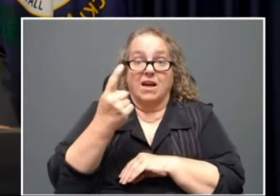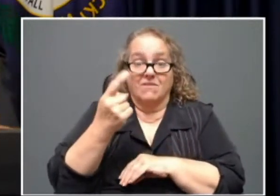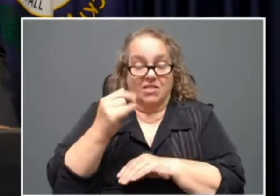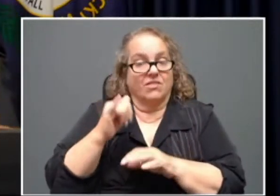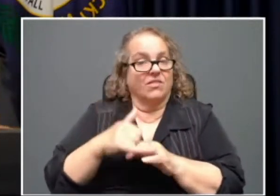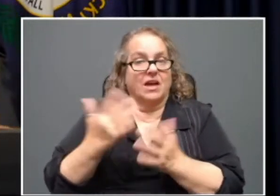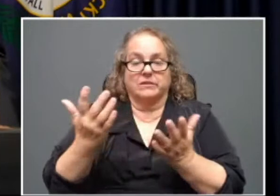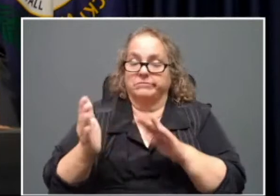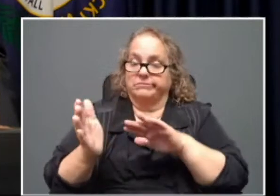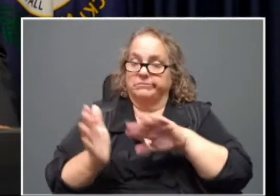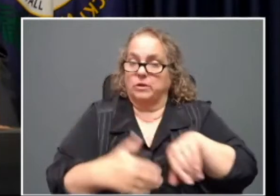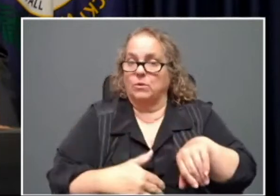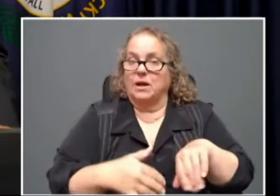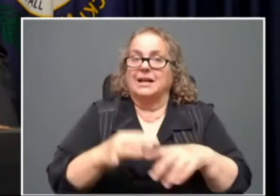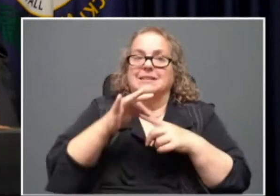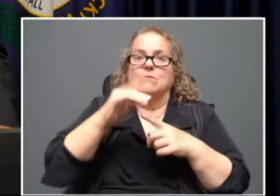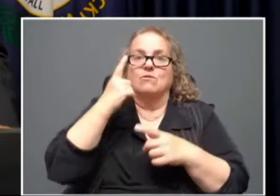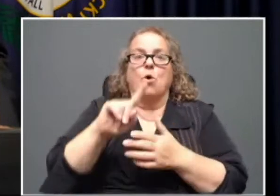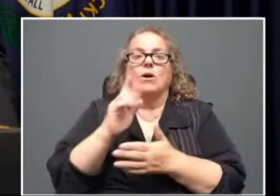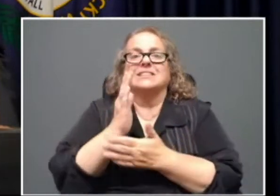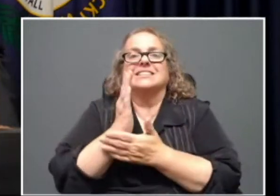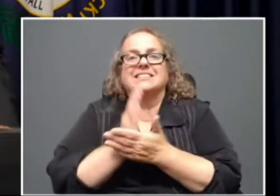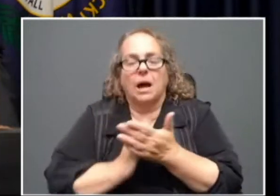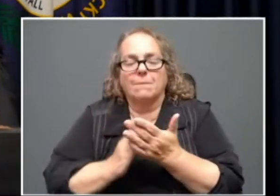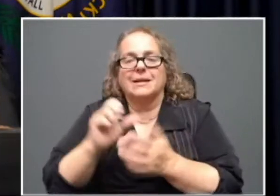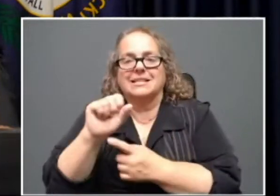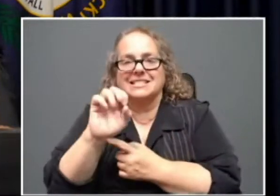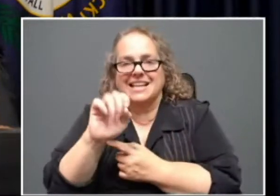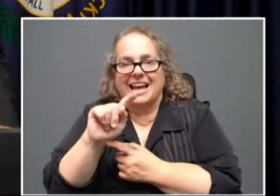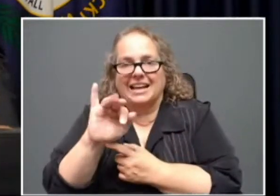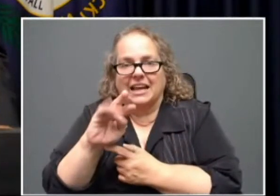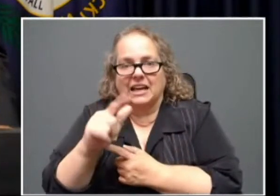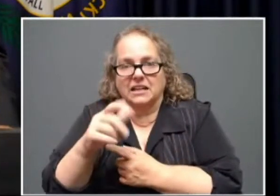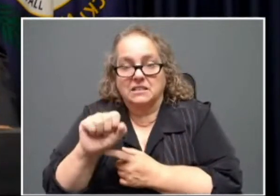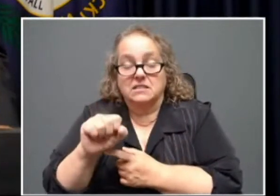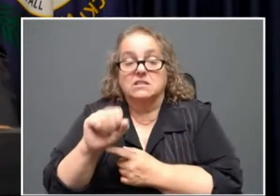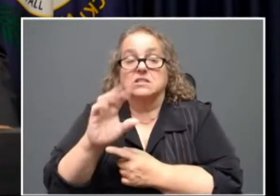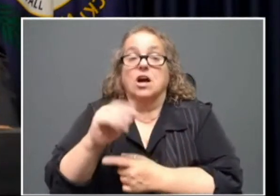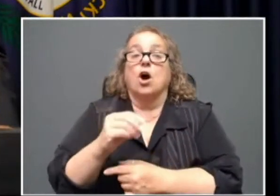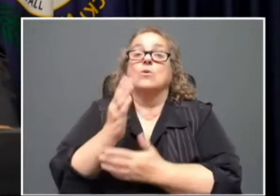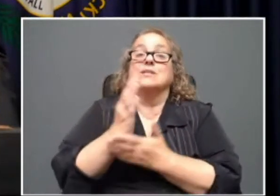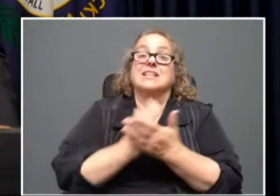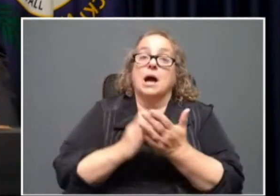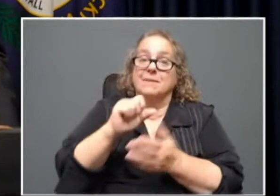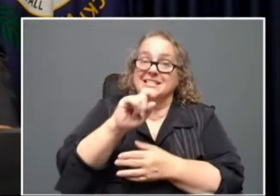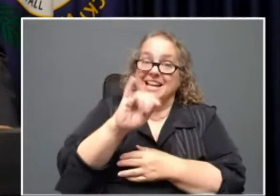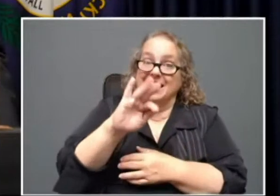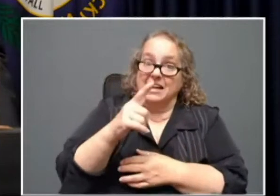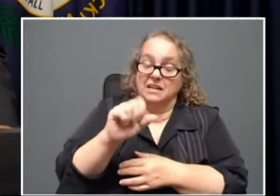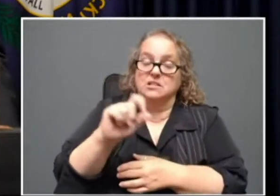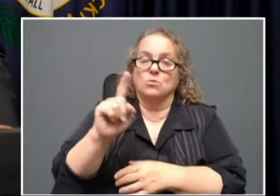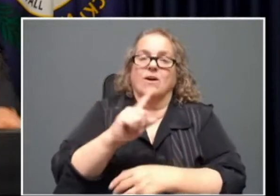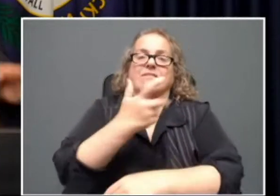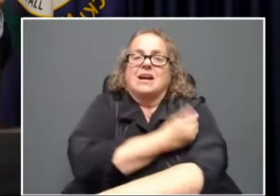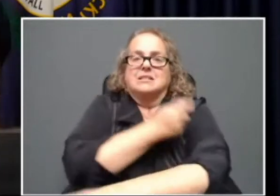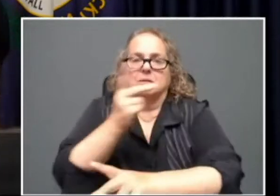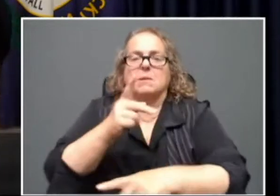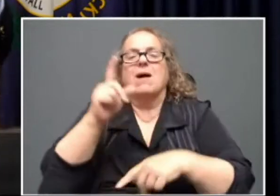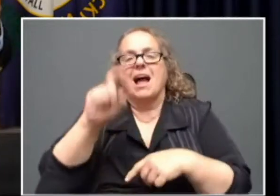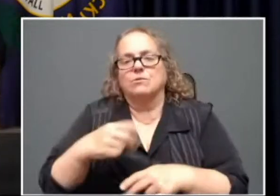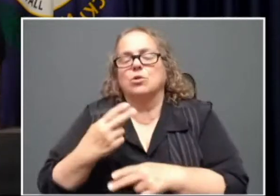in some certain settings. There are also certain settings that vaccinated people have to wear it. But